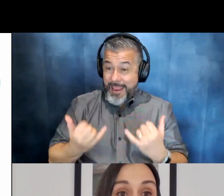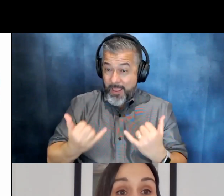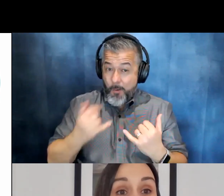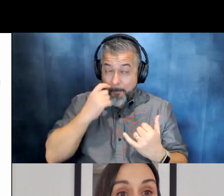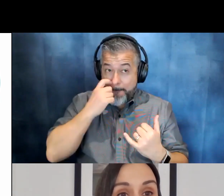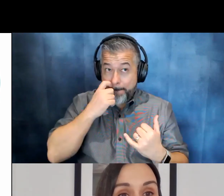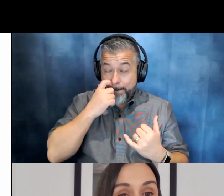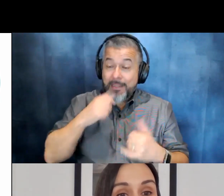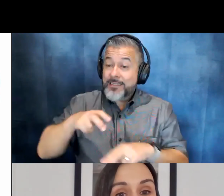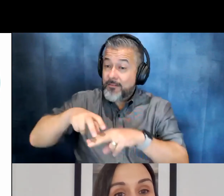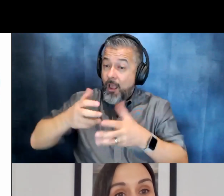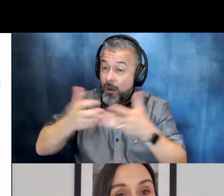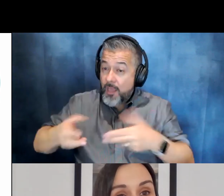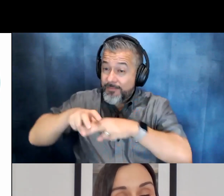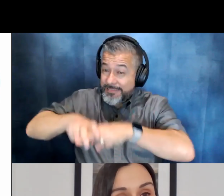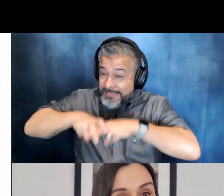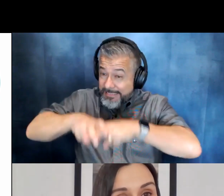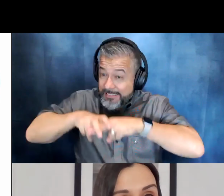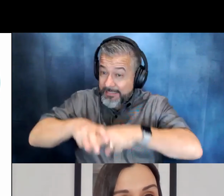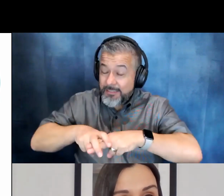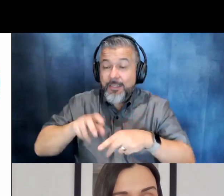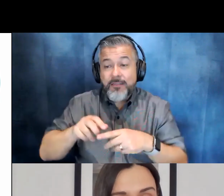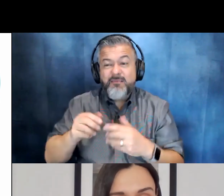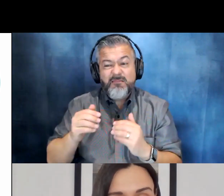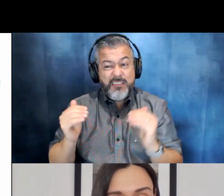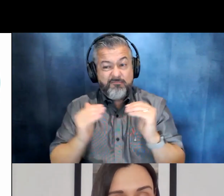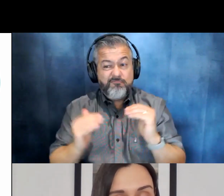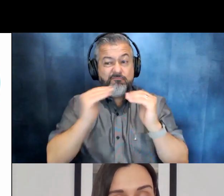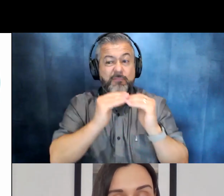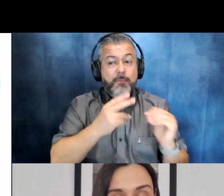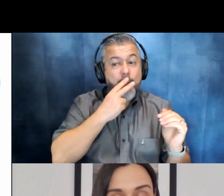think social isolation and loneliness are right up there.